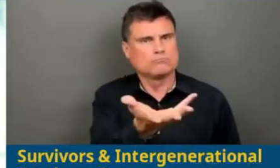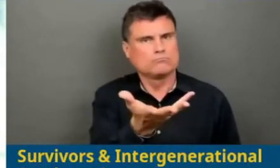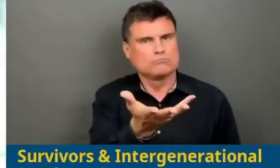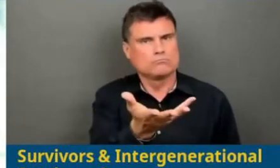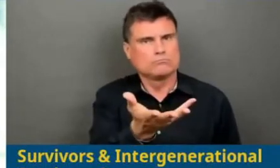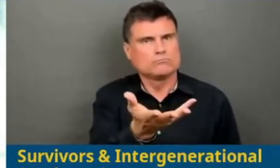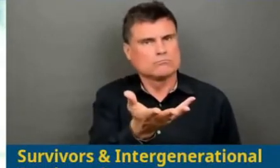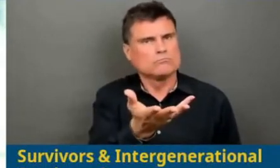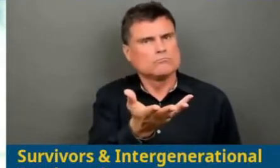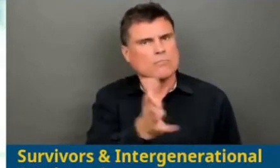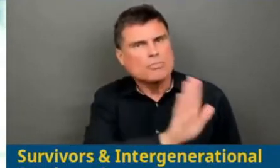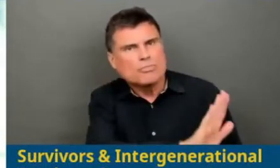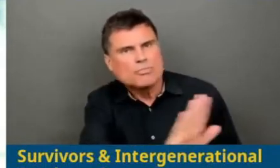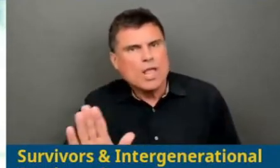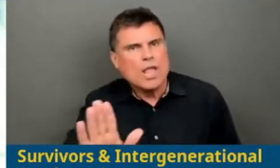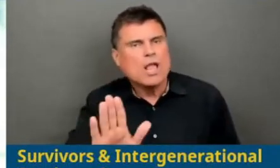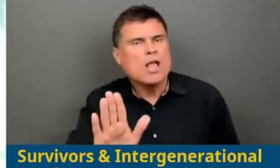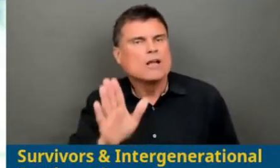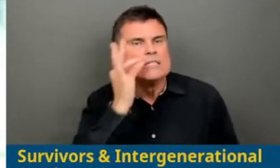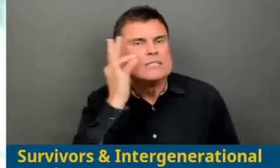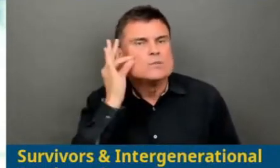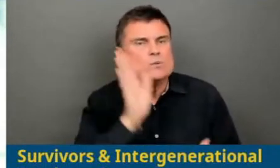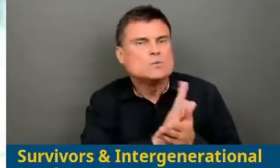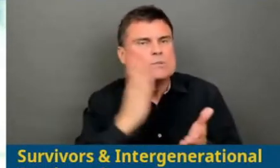school experience.